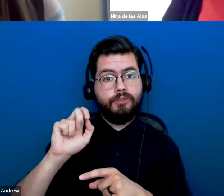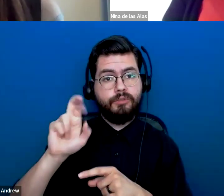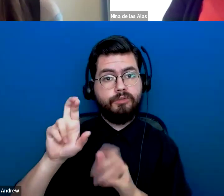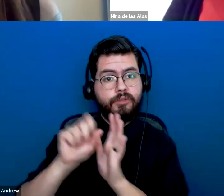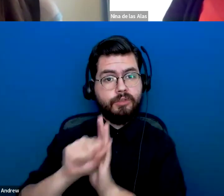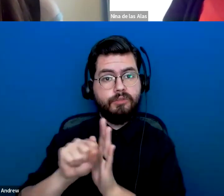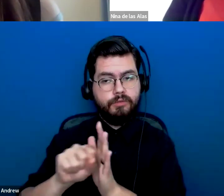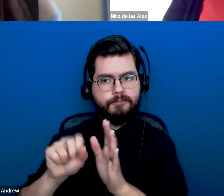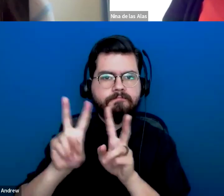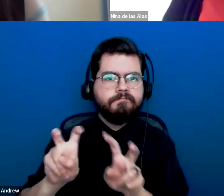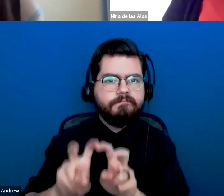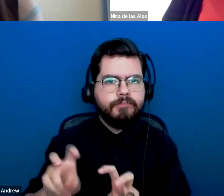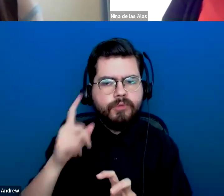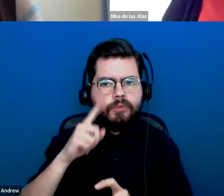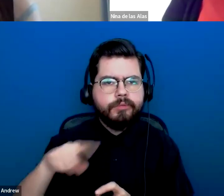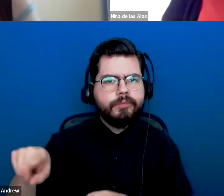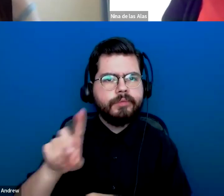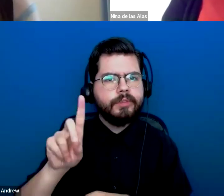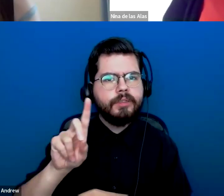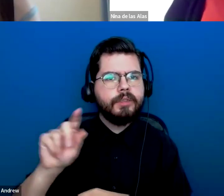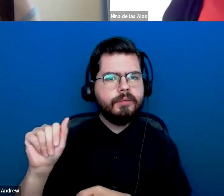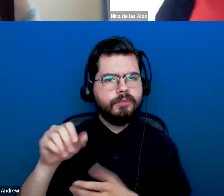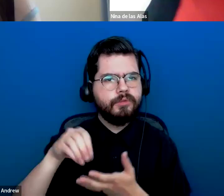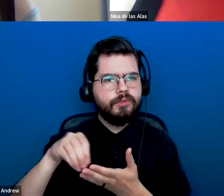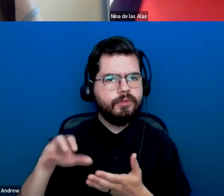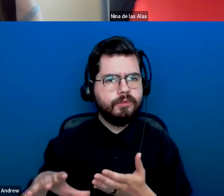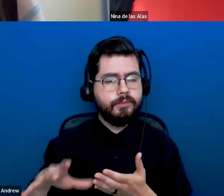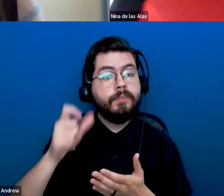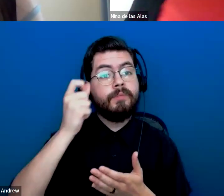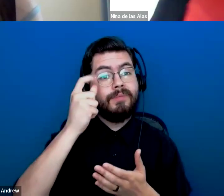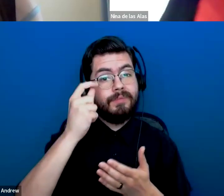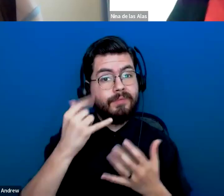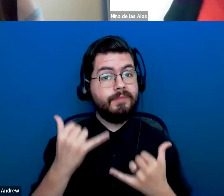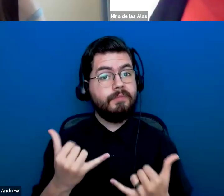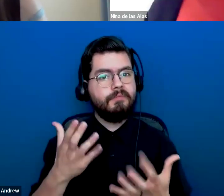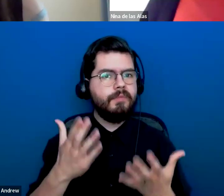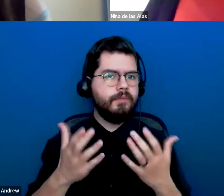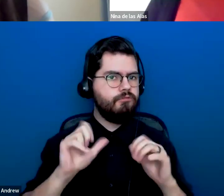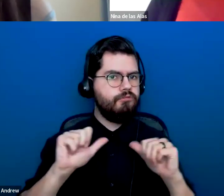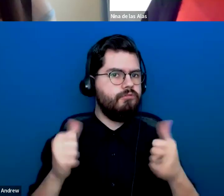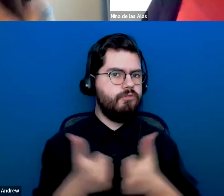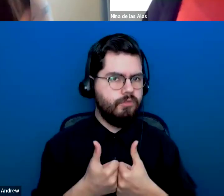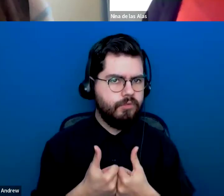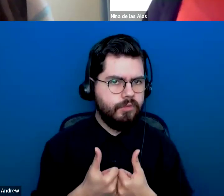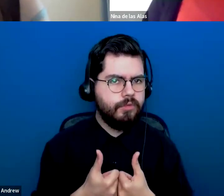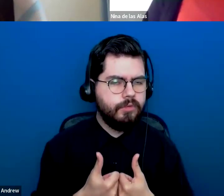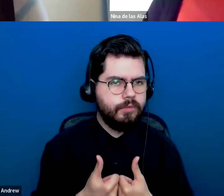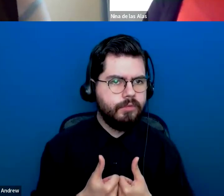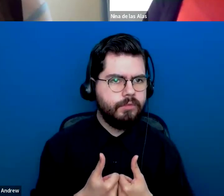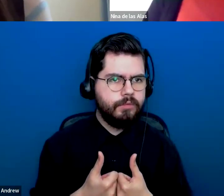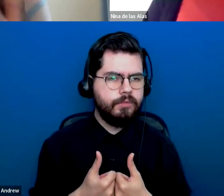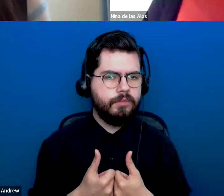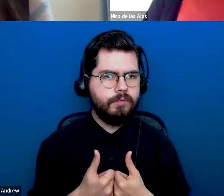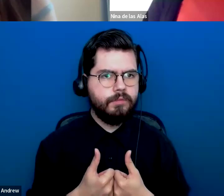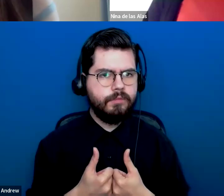practical experience, I know at this time it might be a little bit challenging to do to